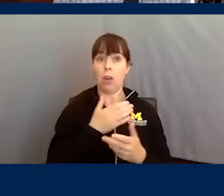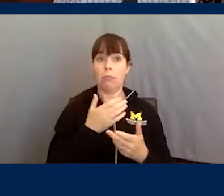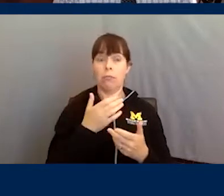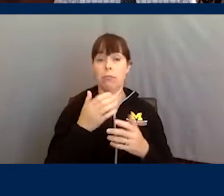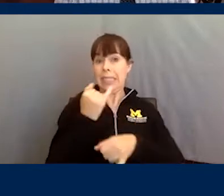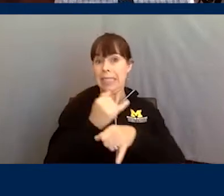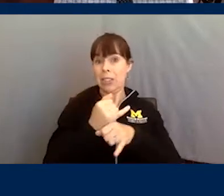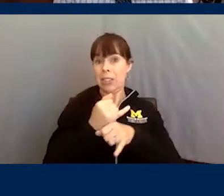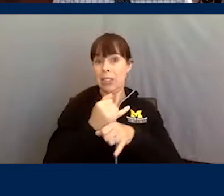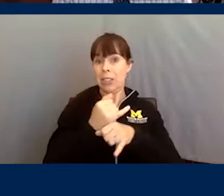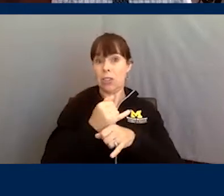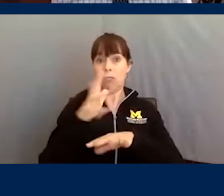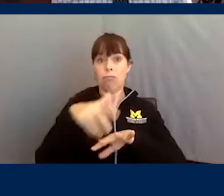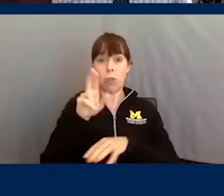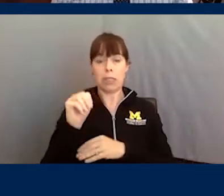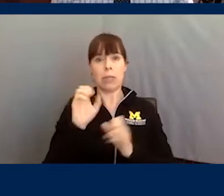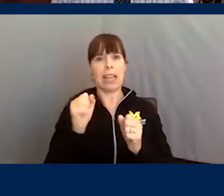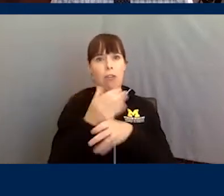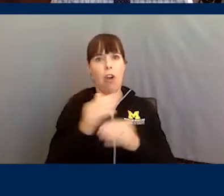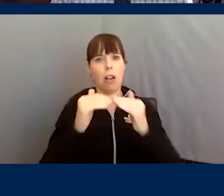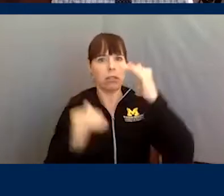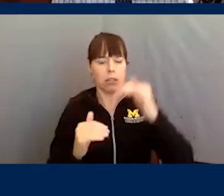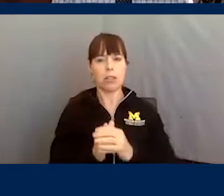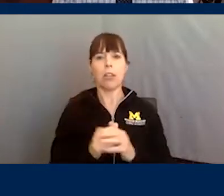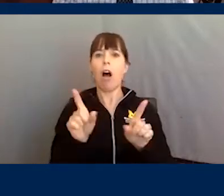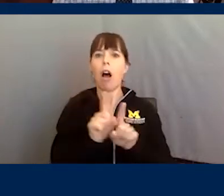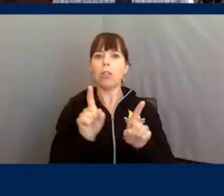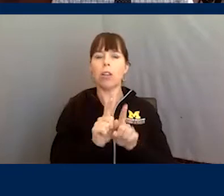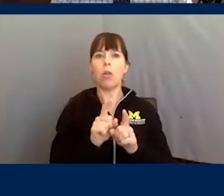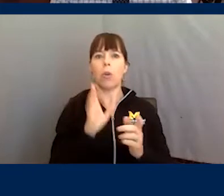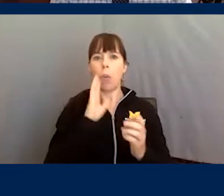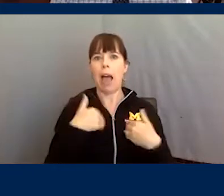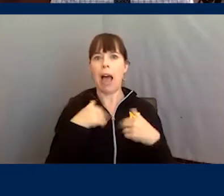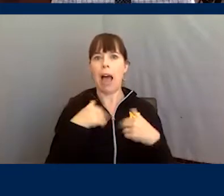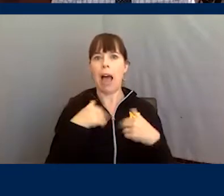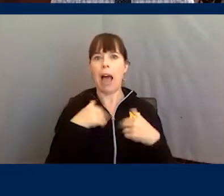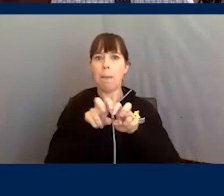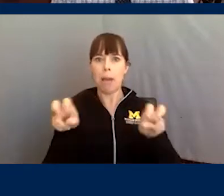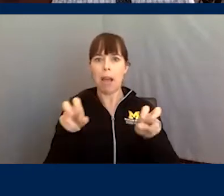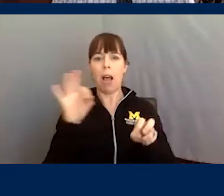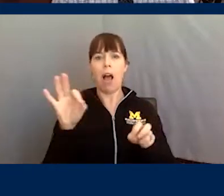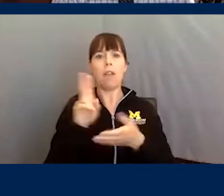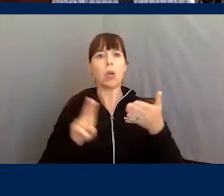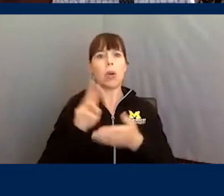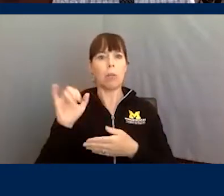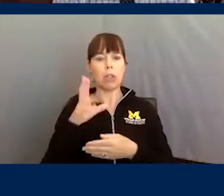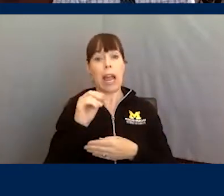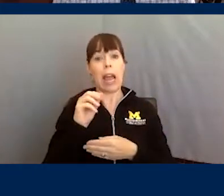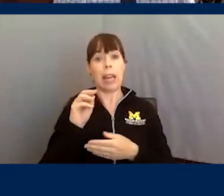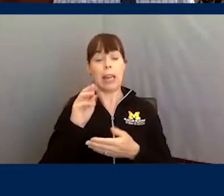institutional racism contributes to disparities. Also we'll have a panel of University of Michigan and Michigan